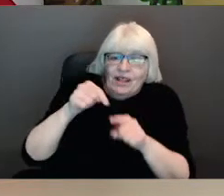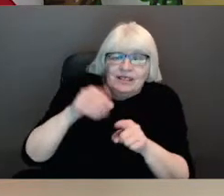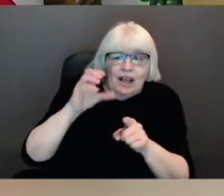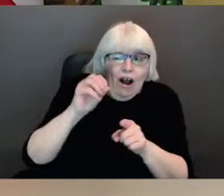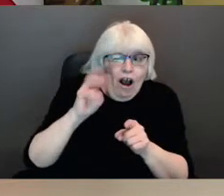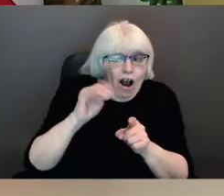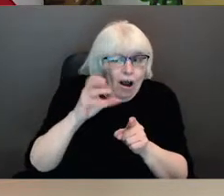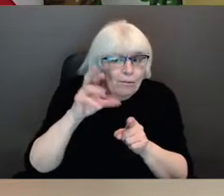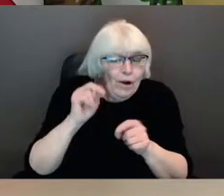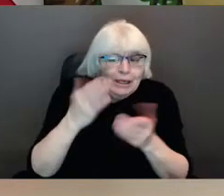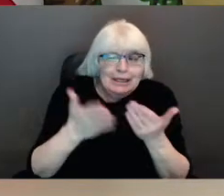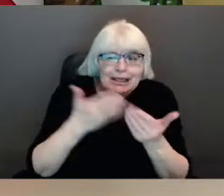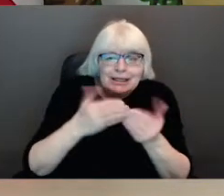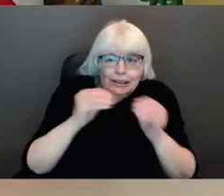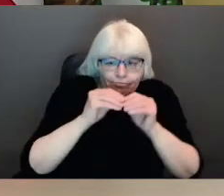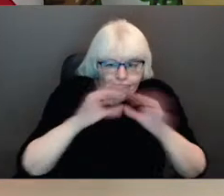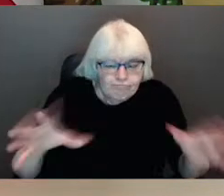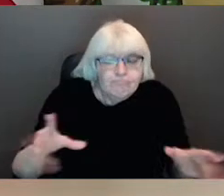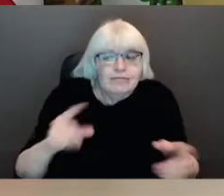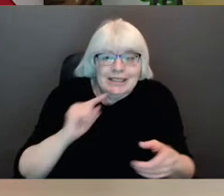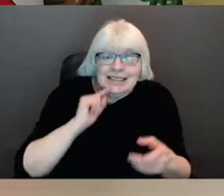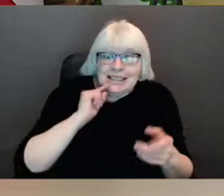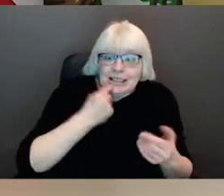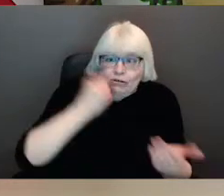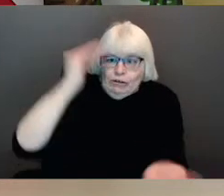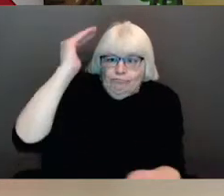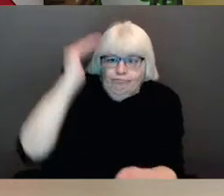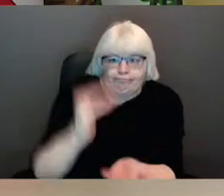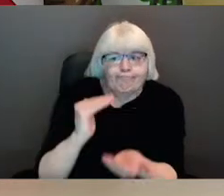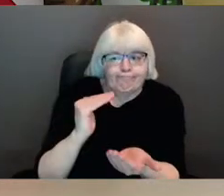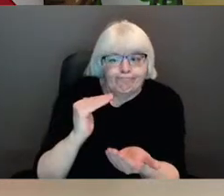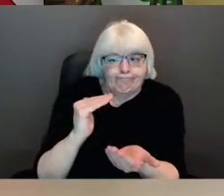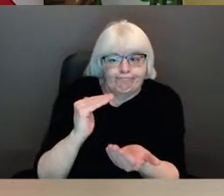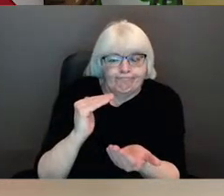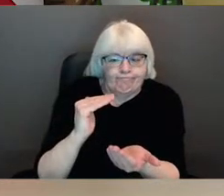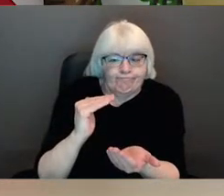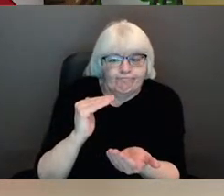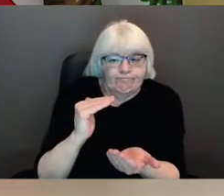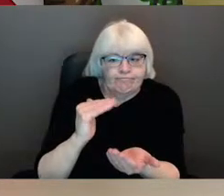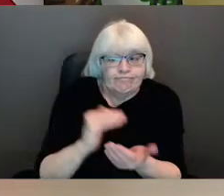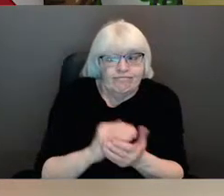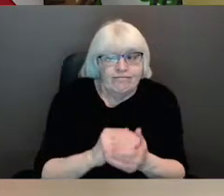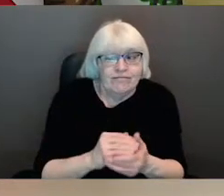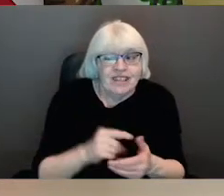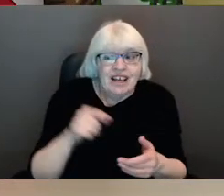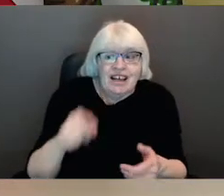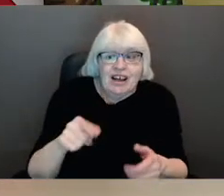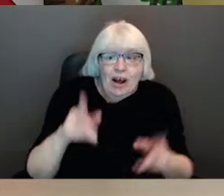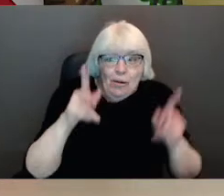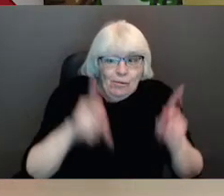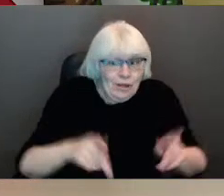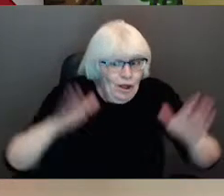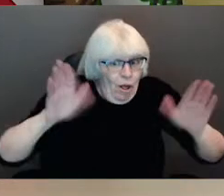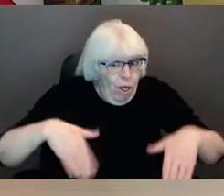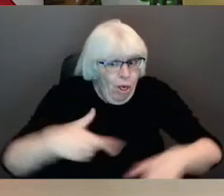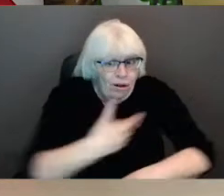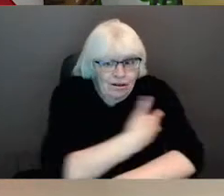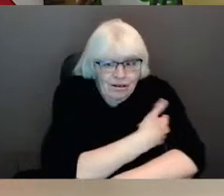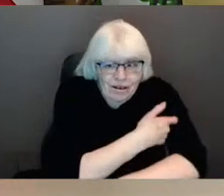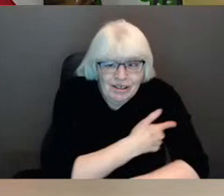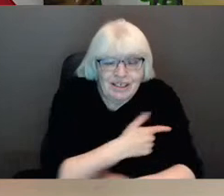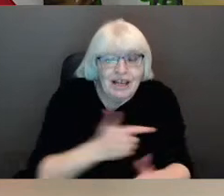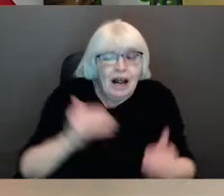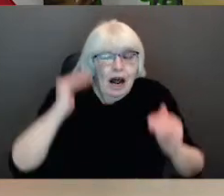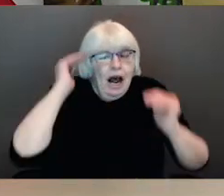but it can still cause severe disease, especially among unimmunized individuals and older adults. Omicron is